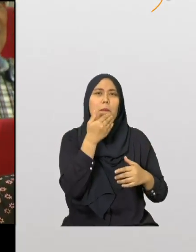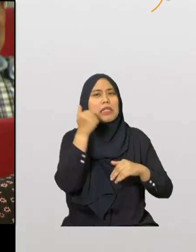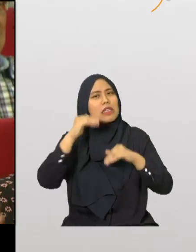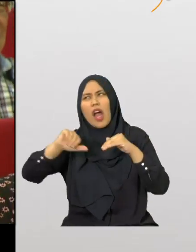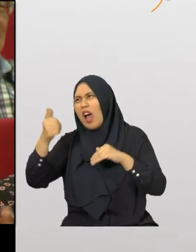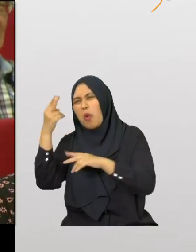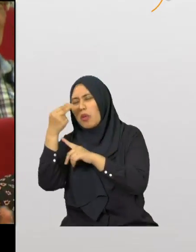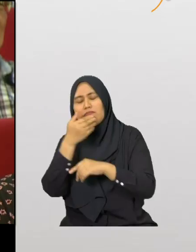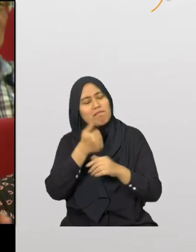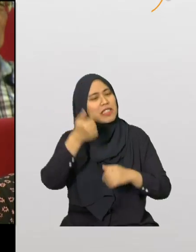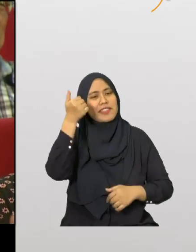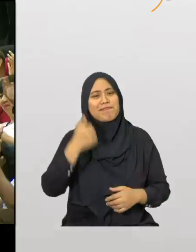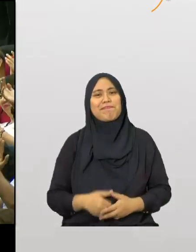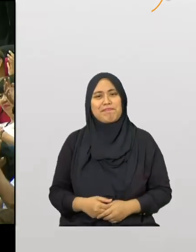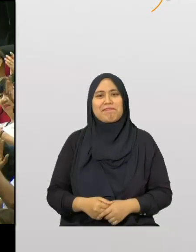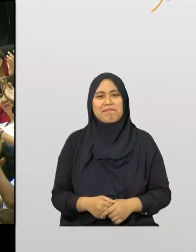hotel.